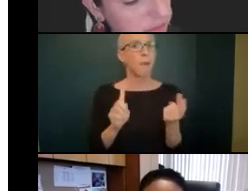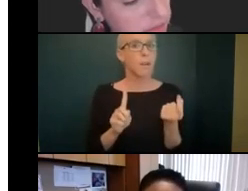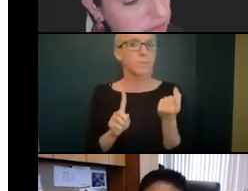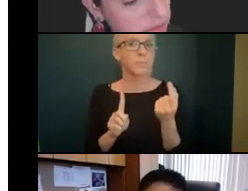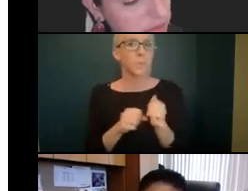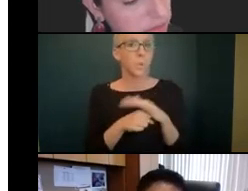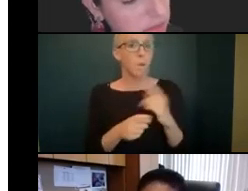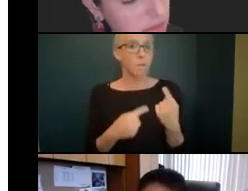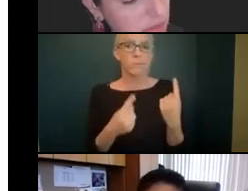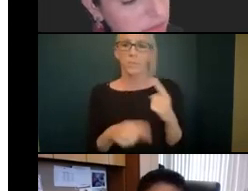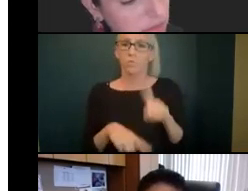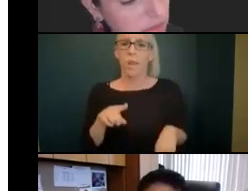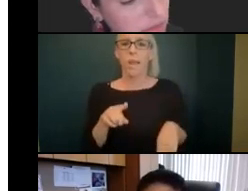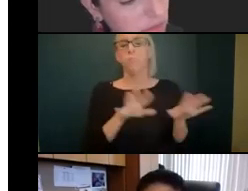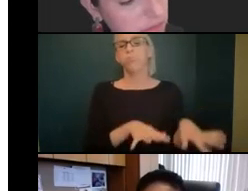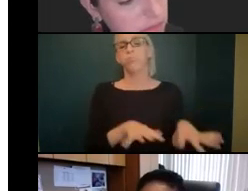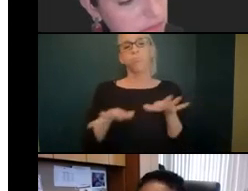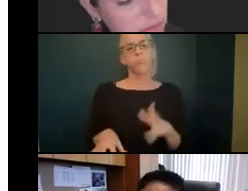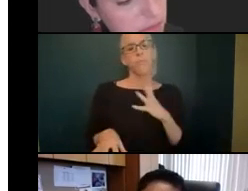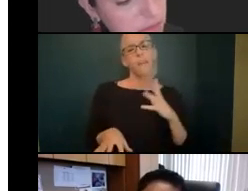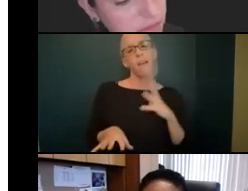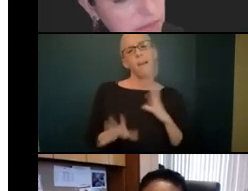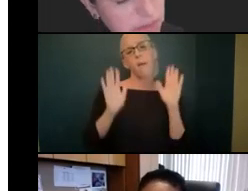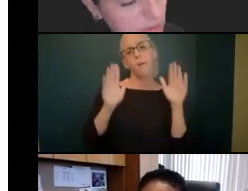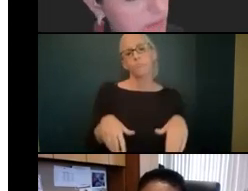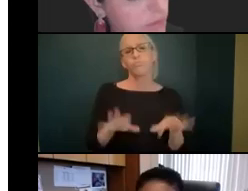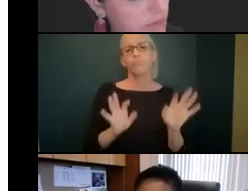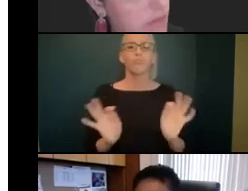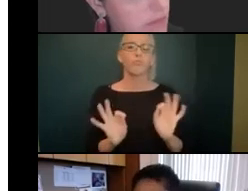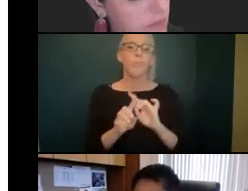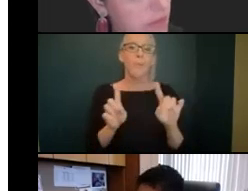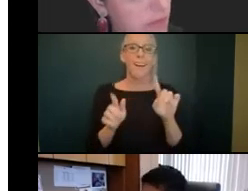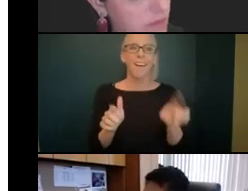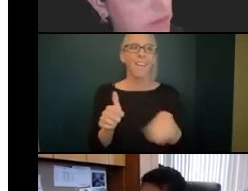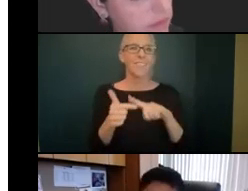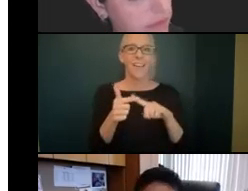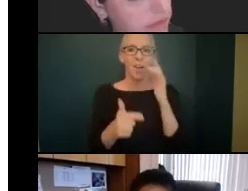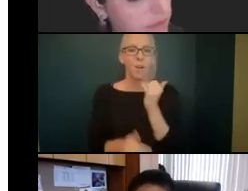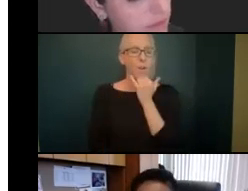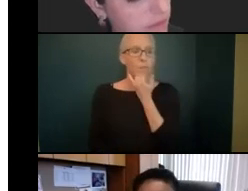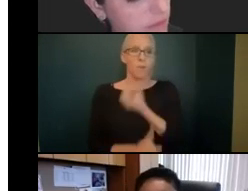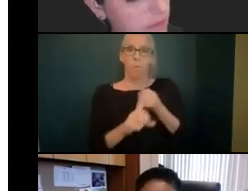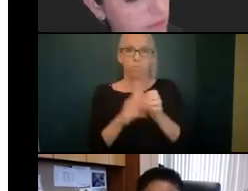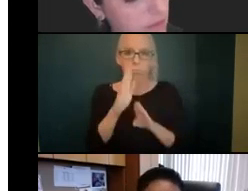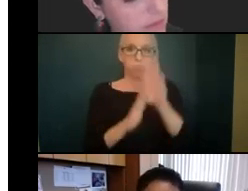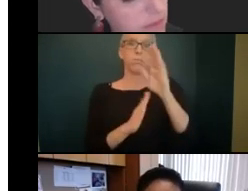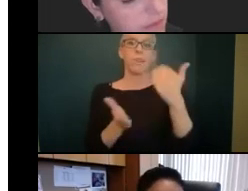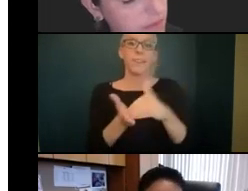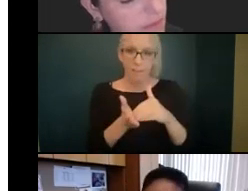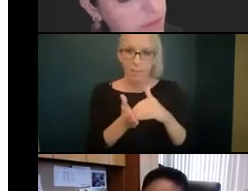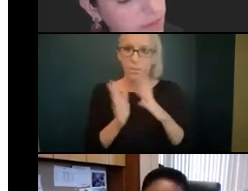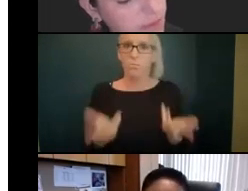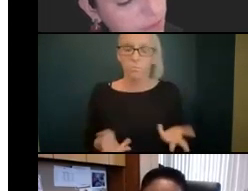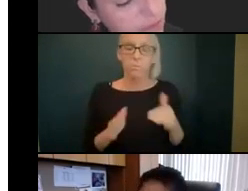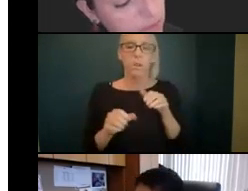relax and put our guard down, because every time we try to do that, we see these peaks come right back at us. So if we've learned anything from COVID,